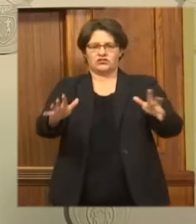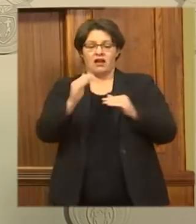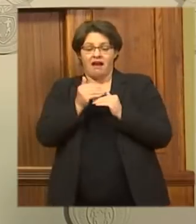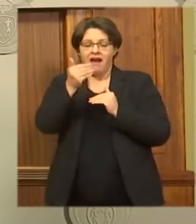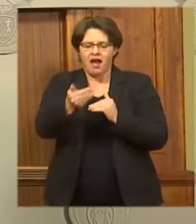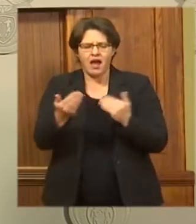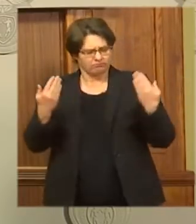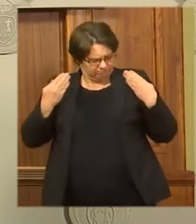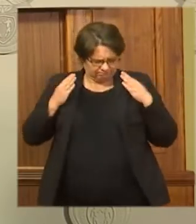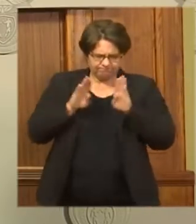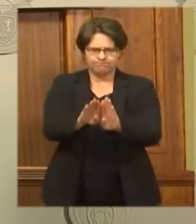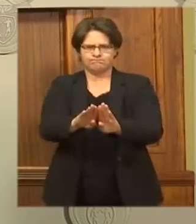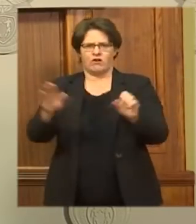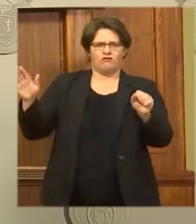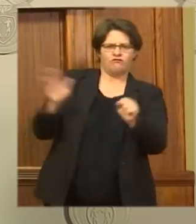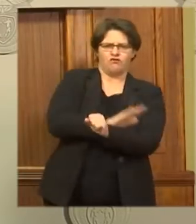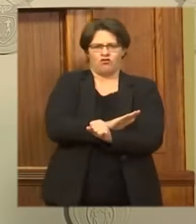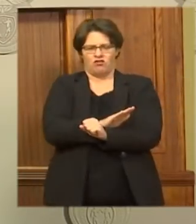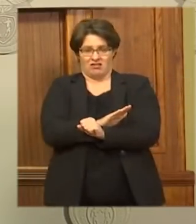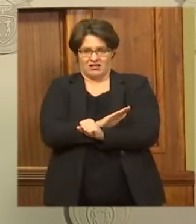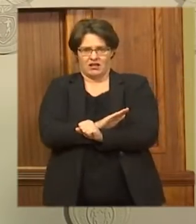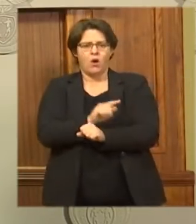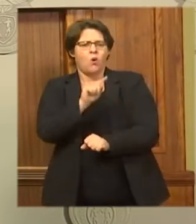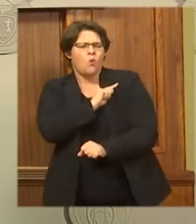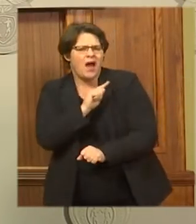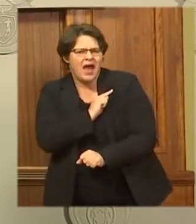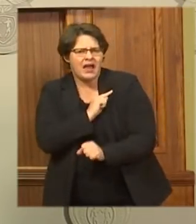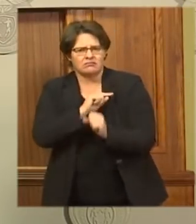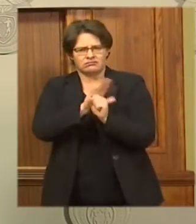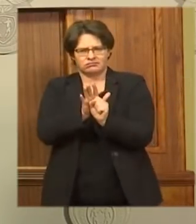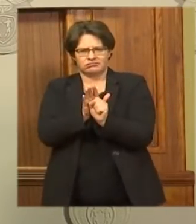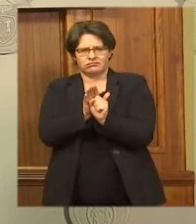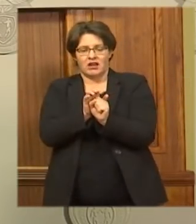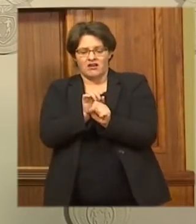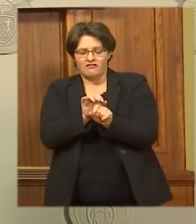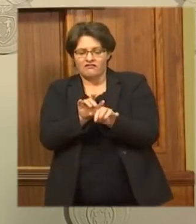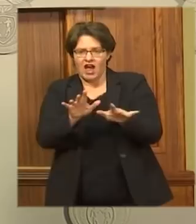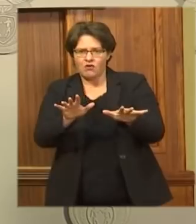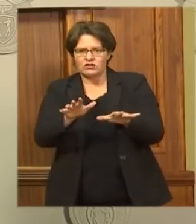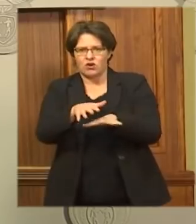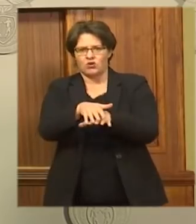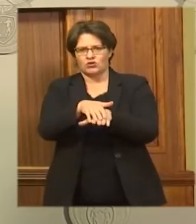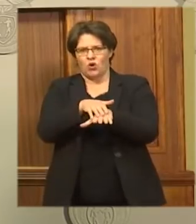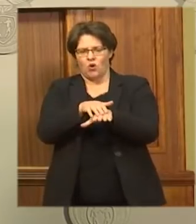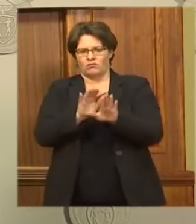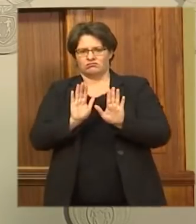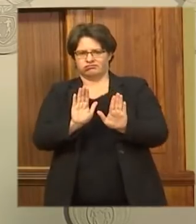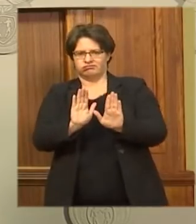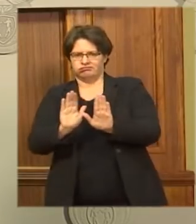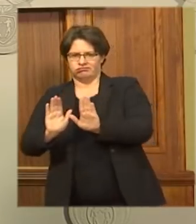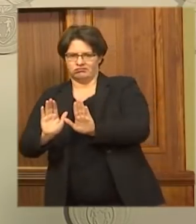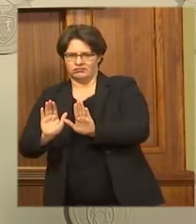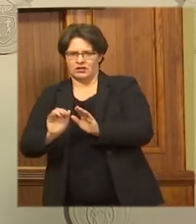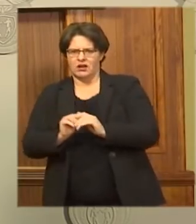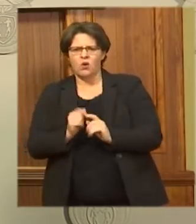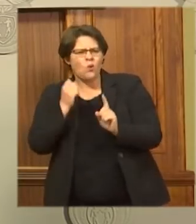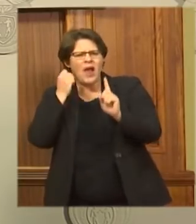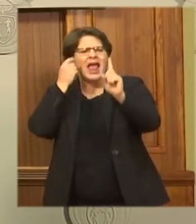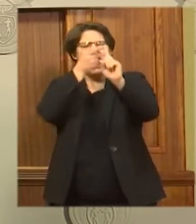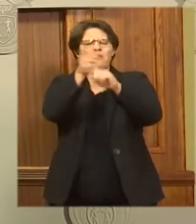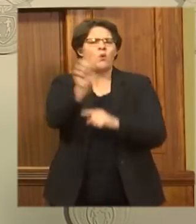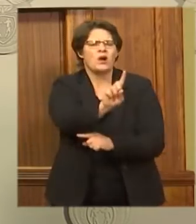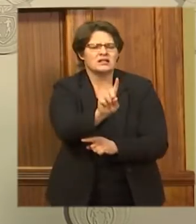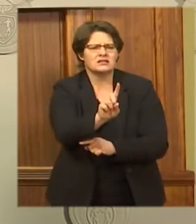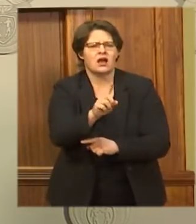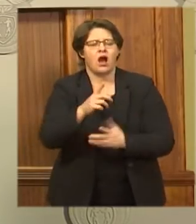lockdown to slow the transmission of the virus. In doing so, we aimed to flatten the